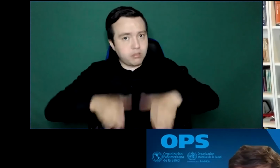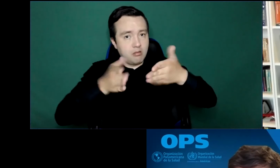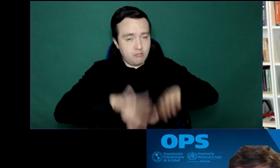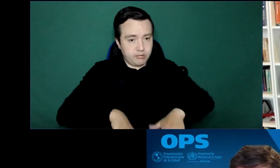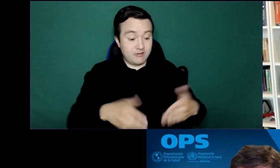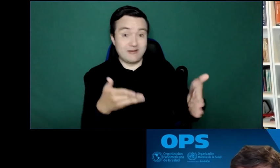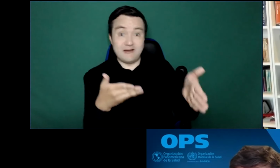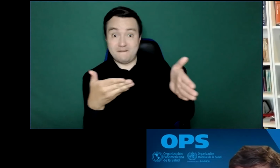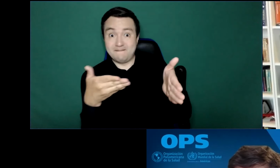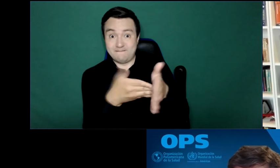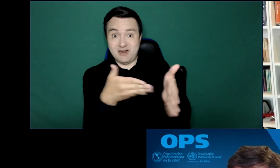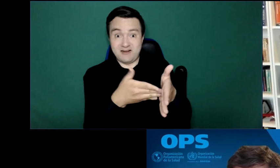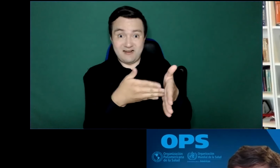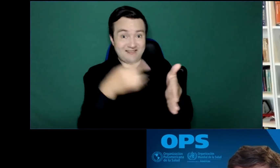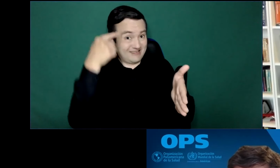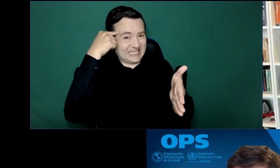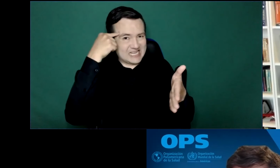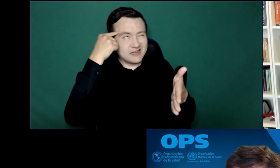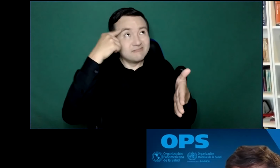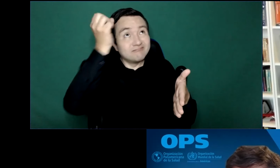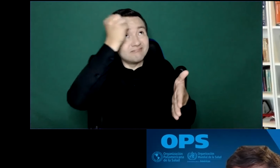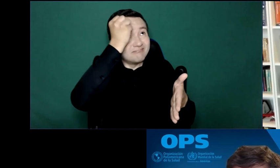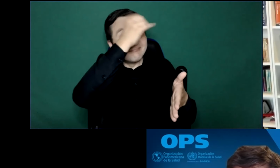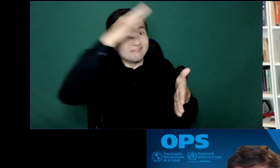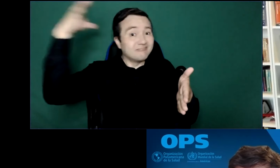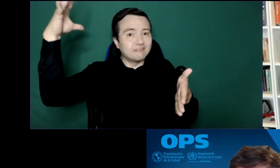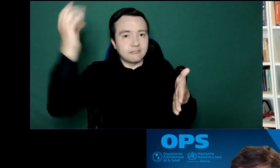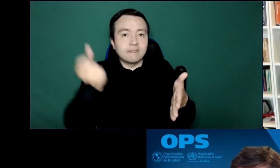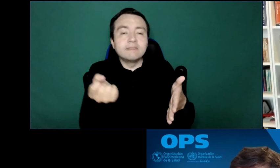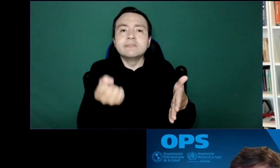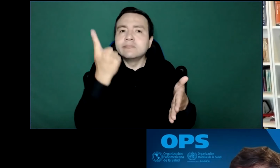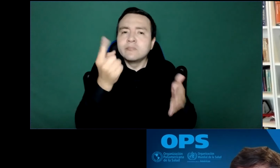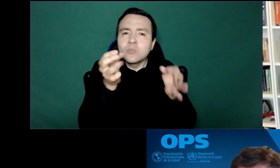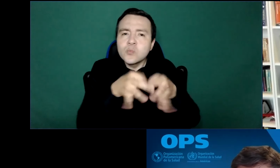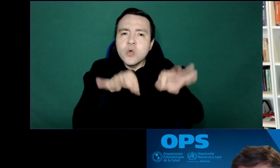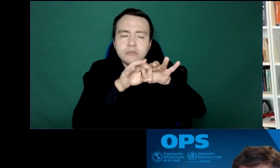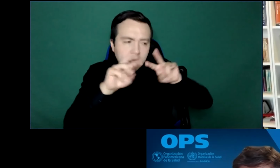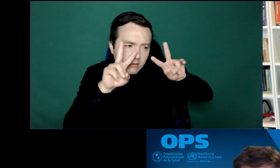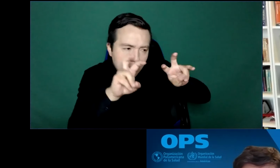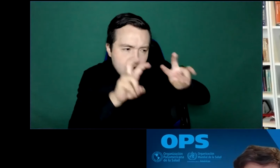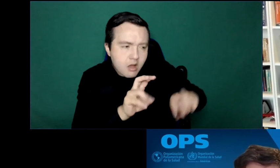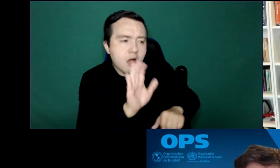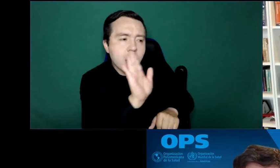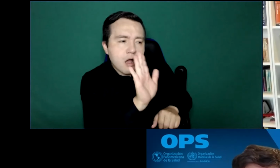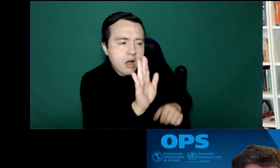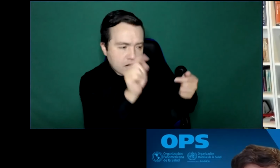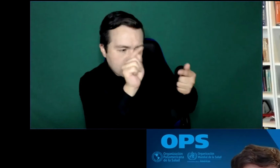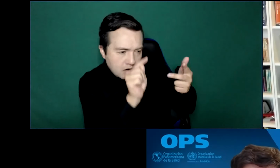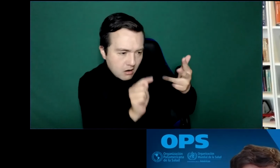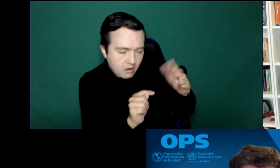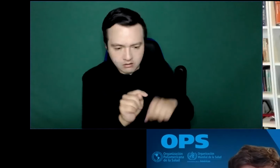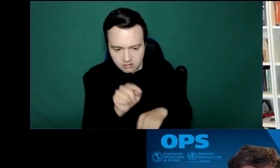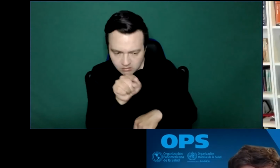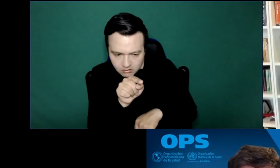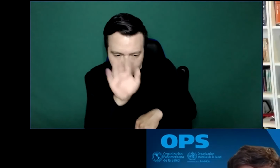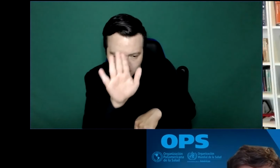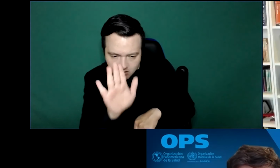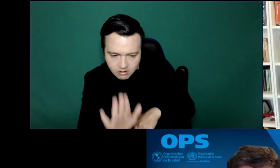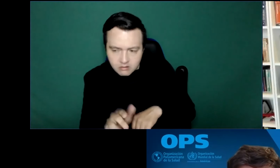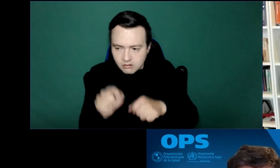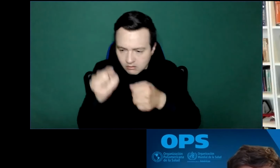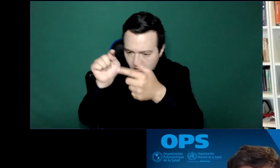about these barriers means that we have to advance towards a systematic characterization of dimensions and types of